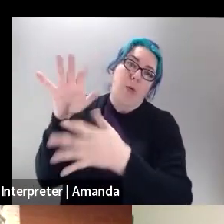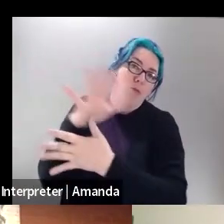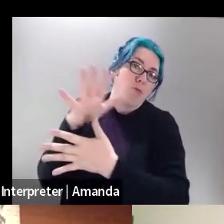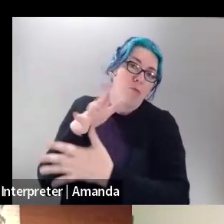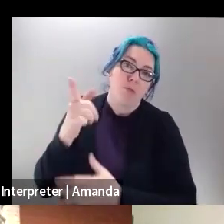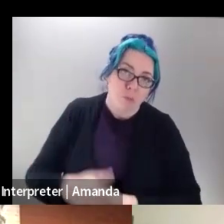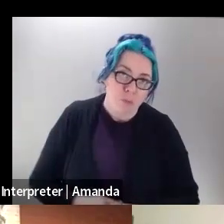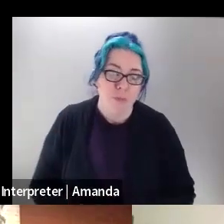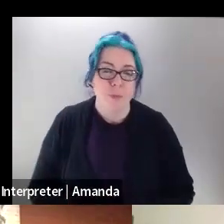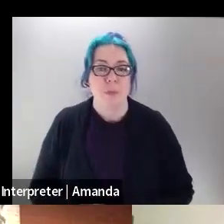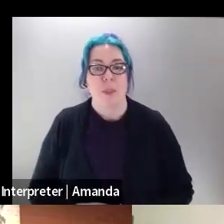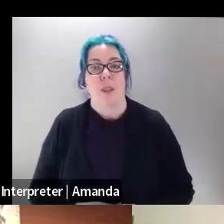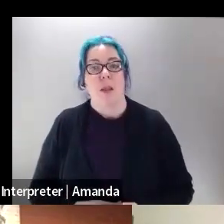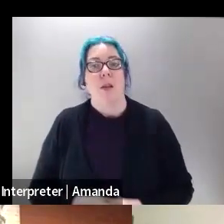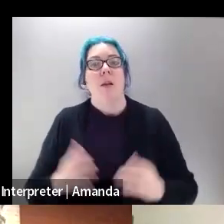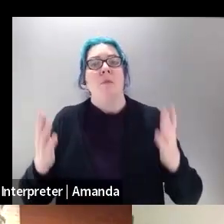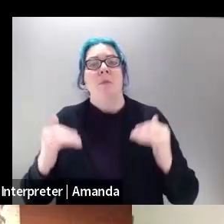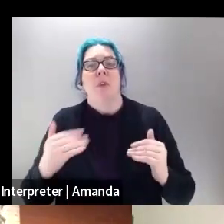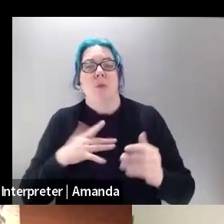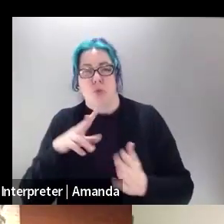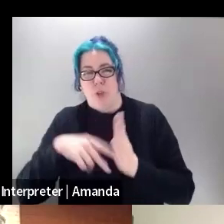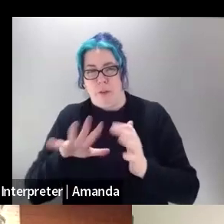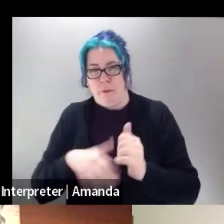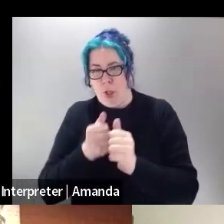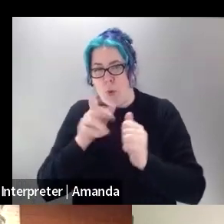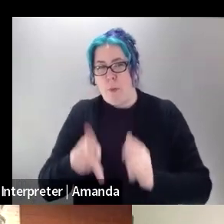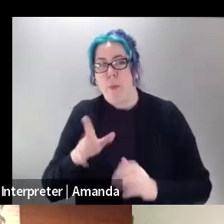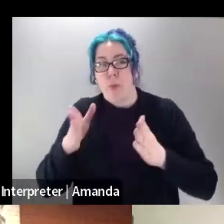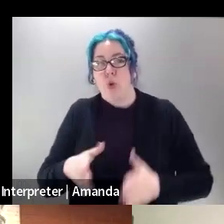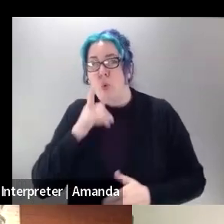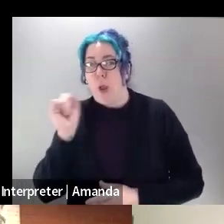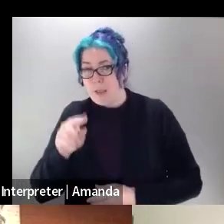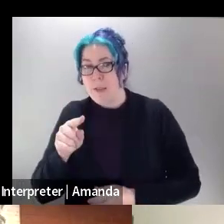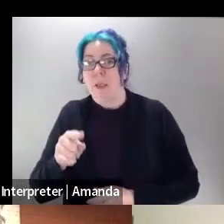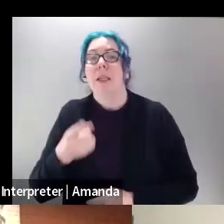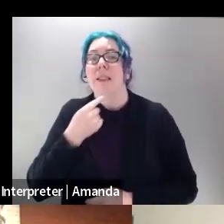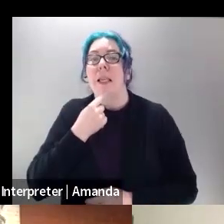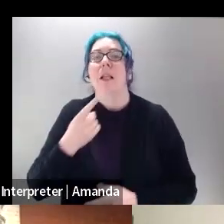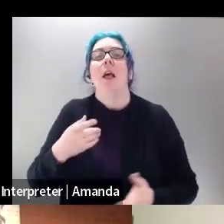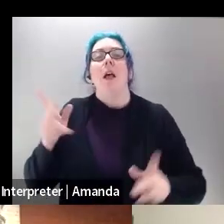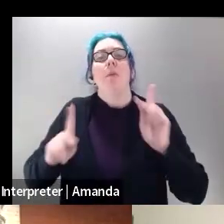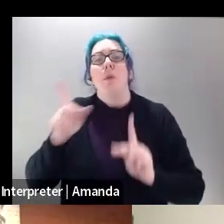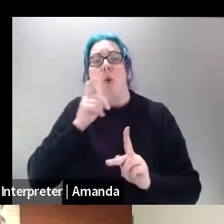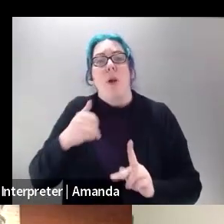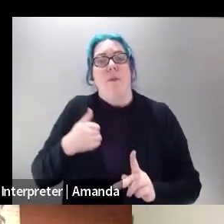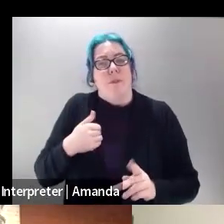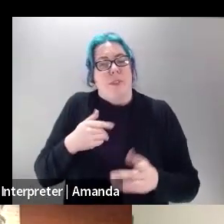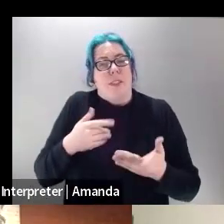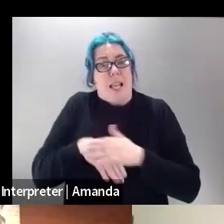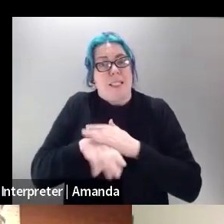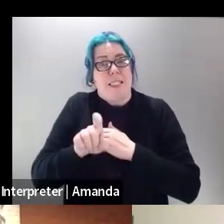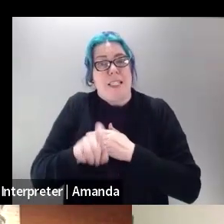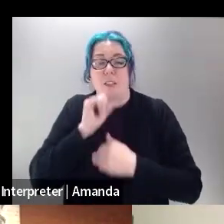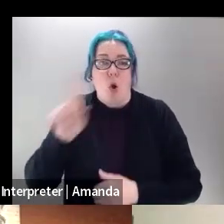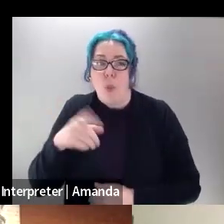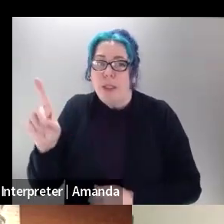I think as the person who asked this question, I will also add that everyone has access needs, not just disabled people. So how are you making sure that